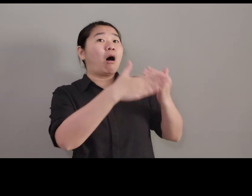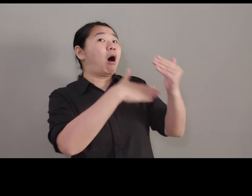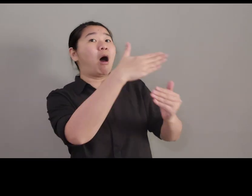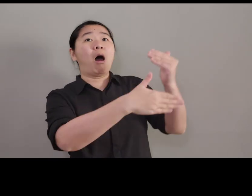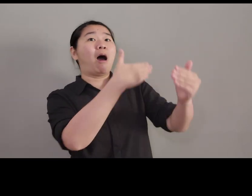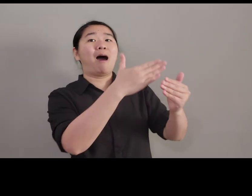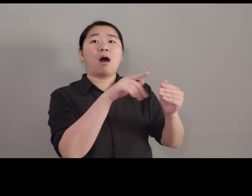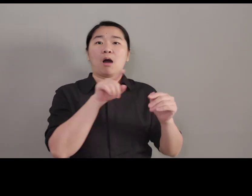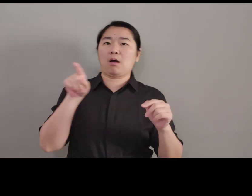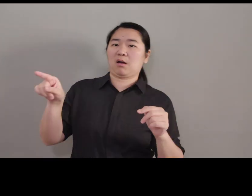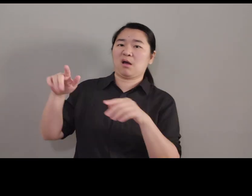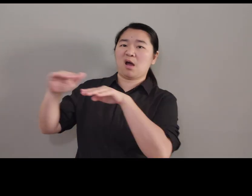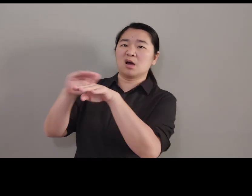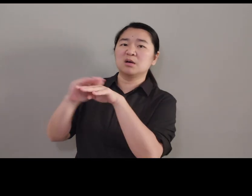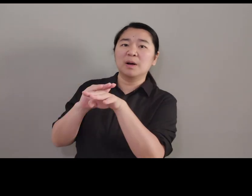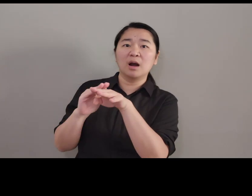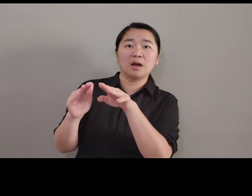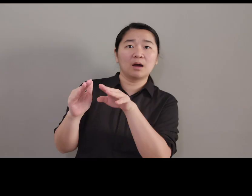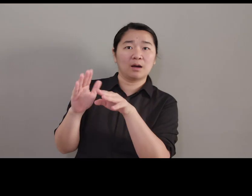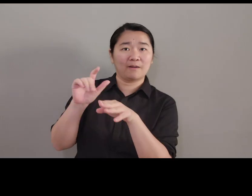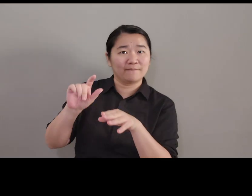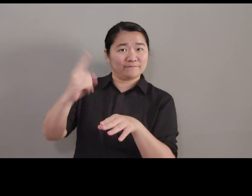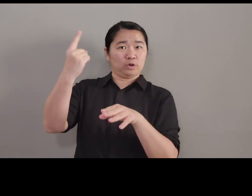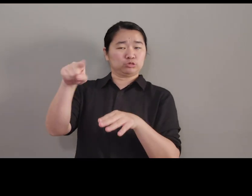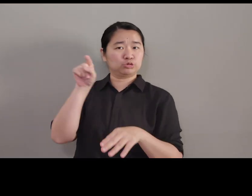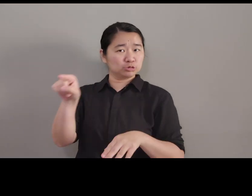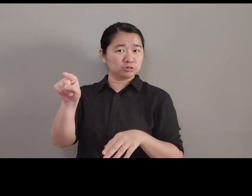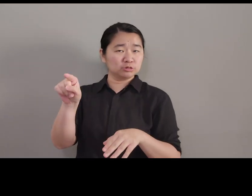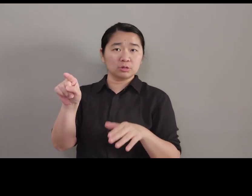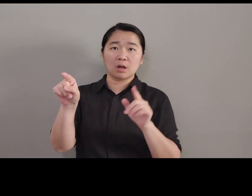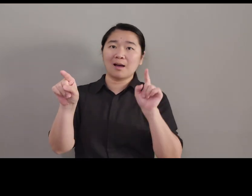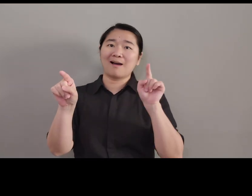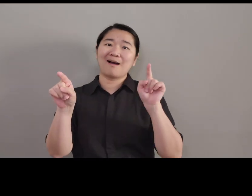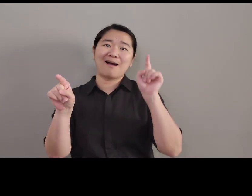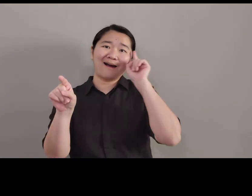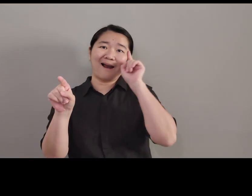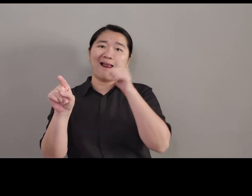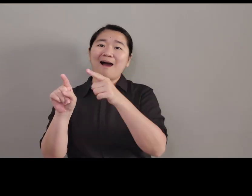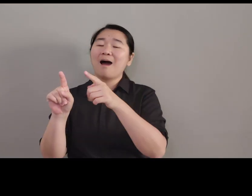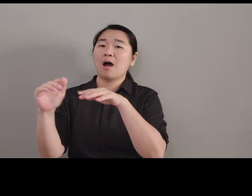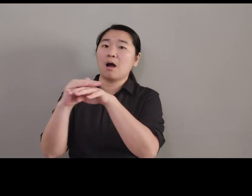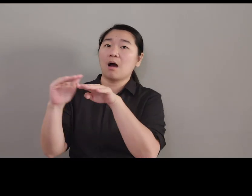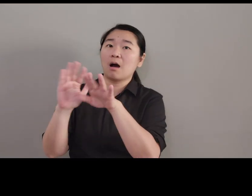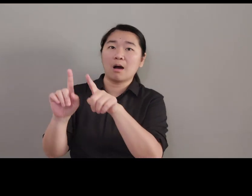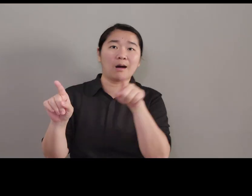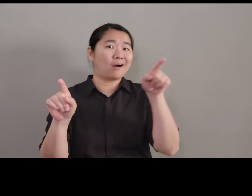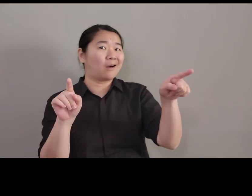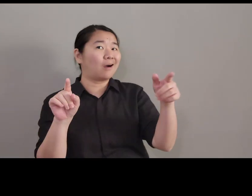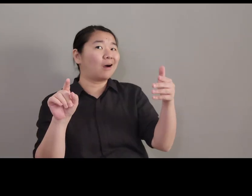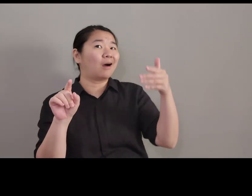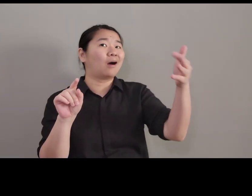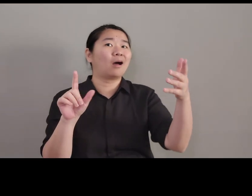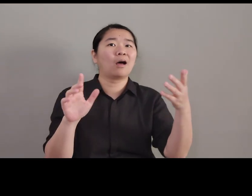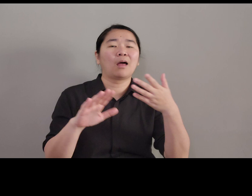first, right? We've always been playing catch up as an industry. How do we get to it before rather than later? And I think those are the 2